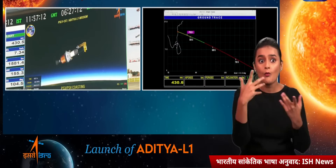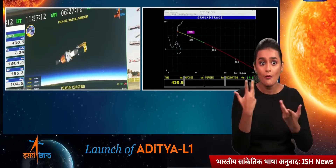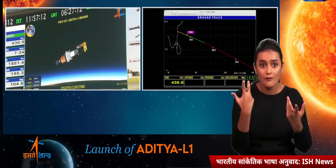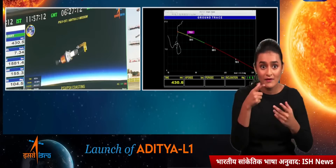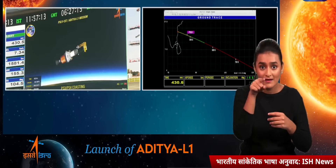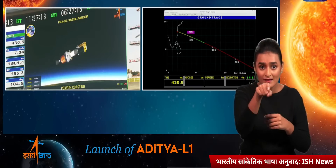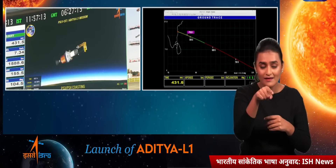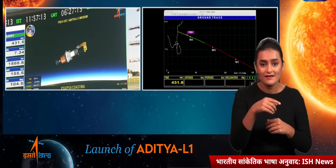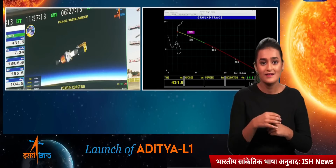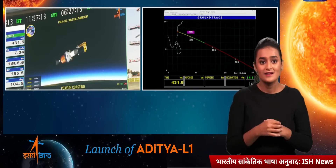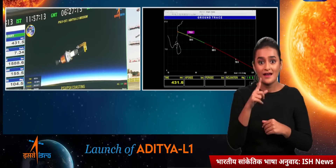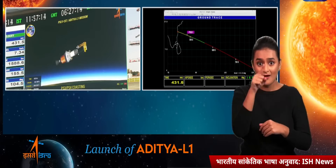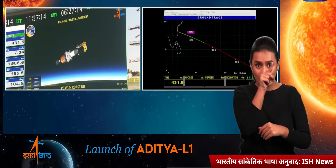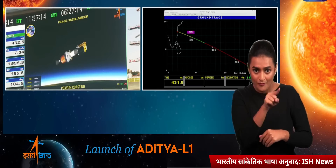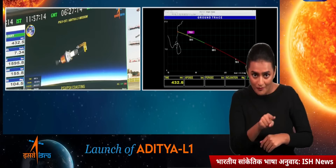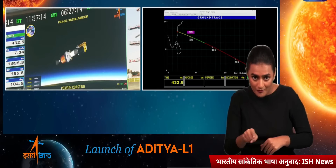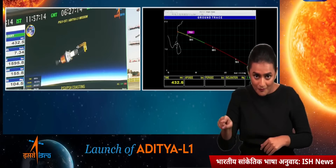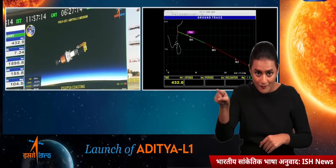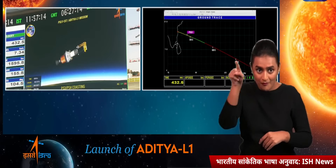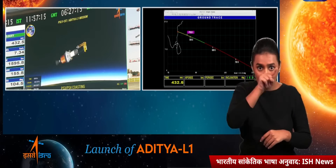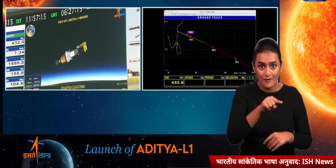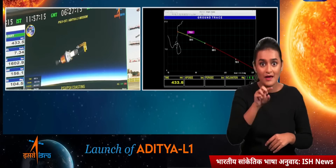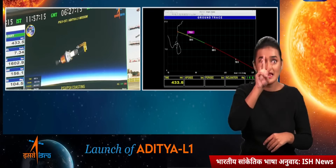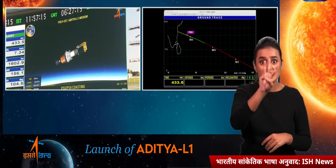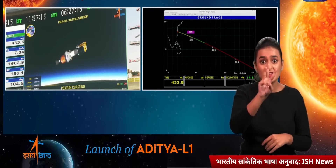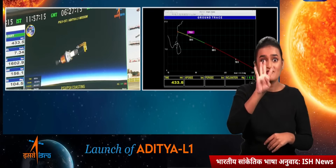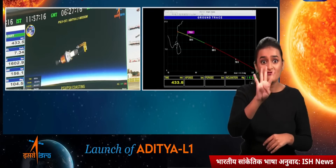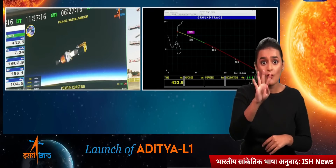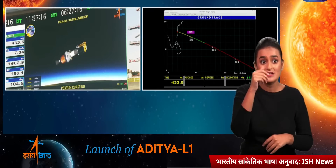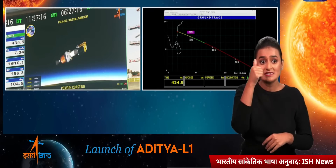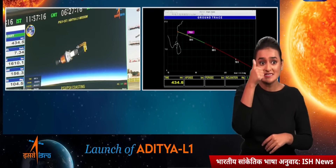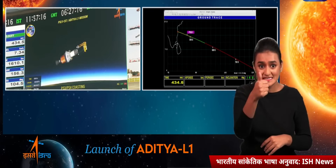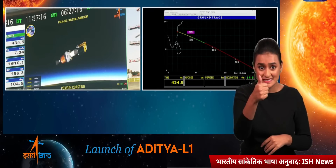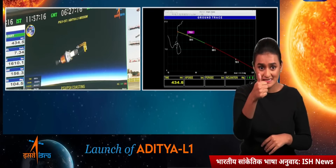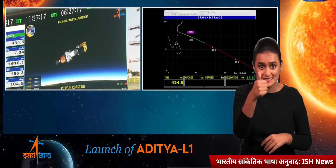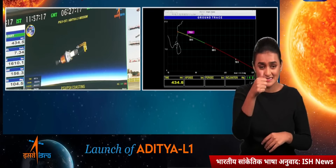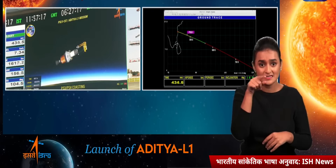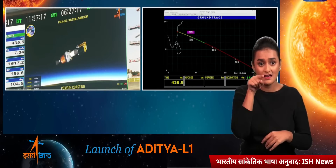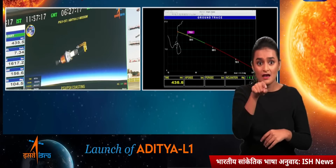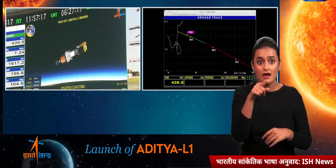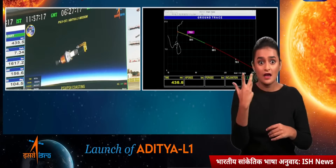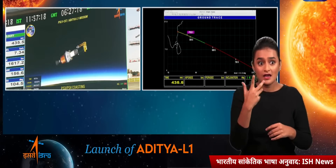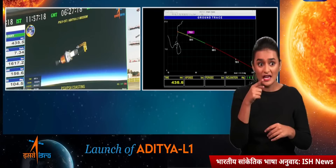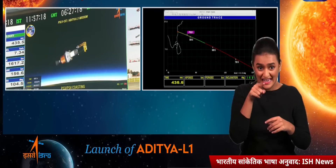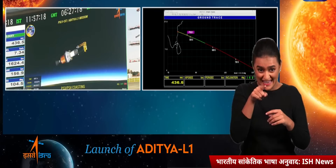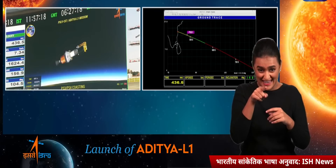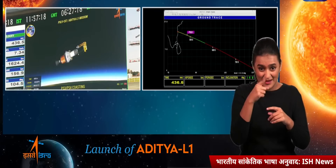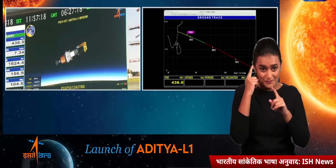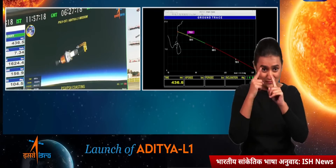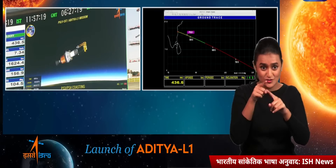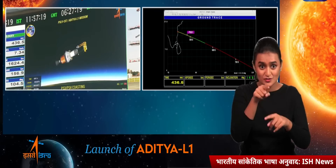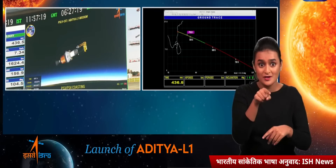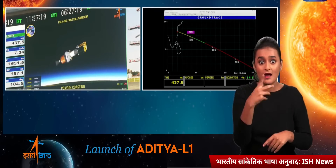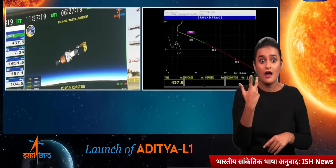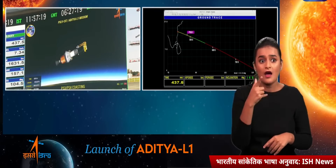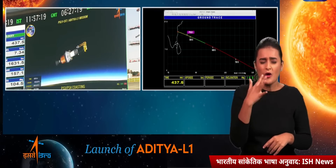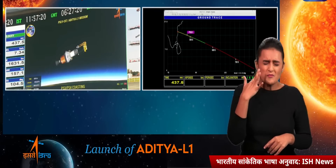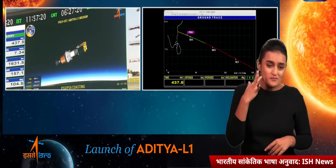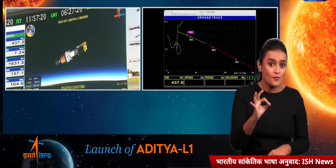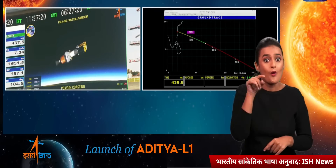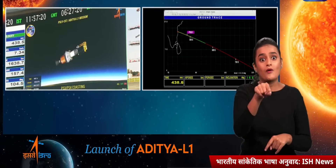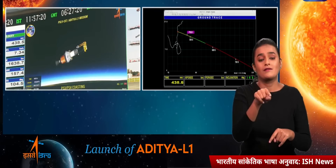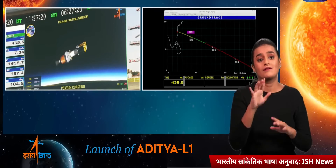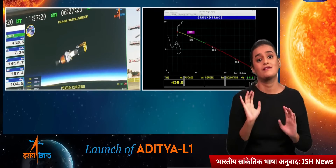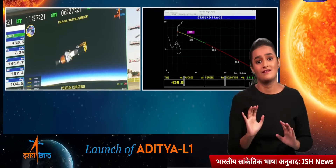perigee of 346.6 degrees, which is very crucial for this mission. The